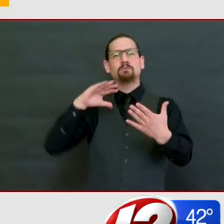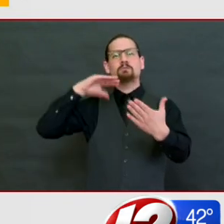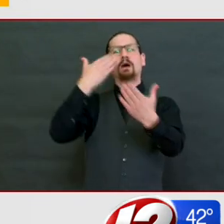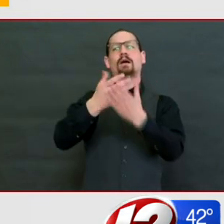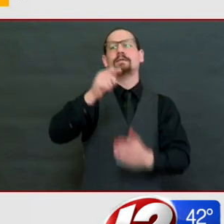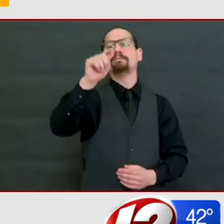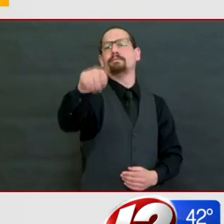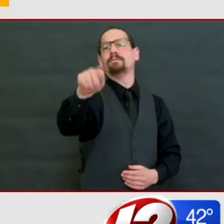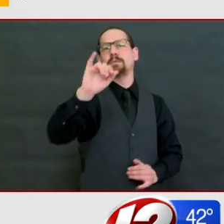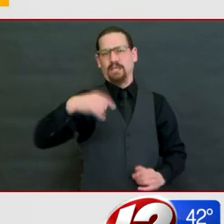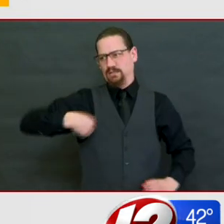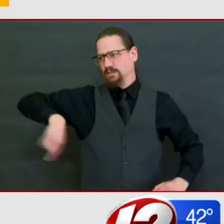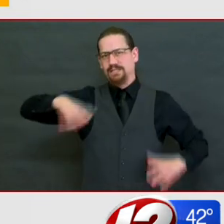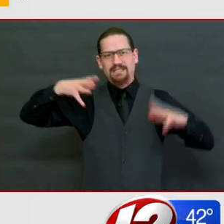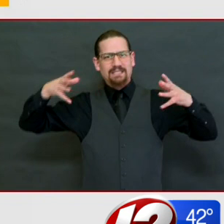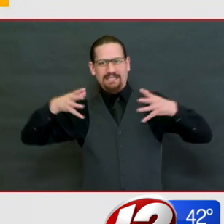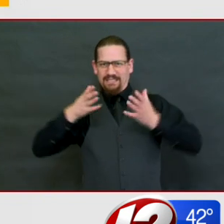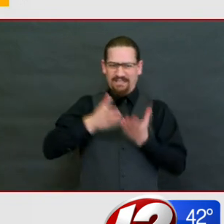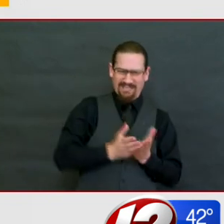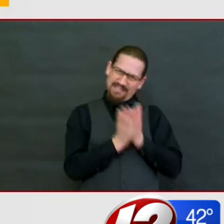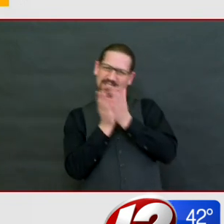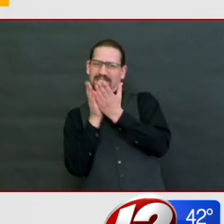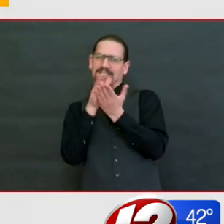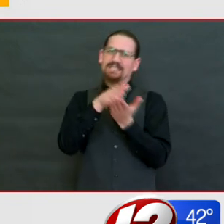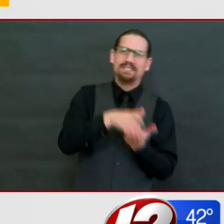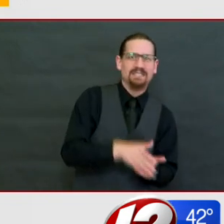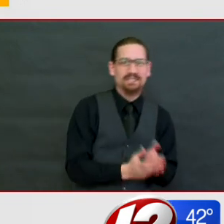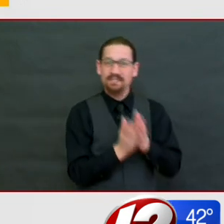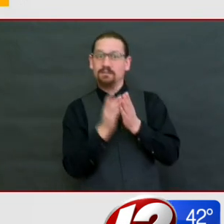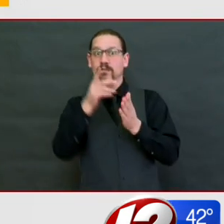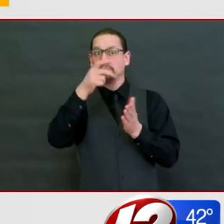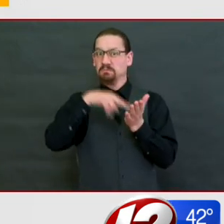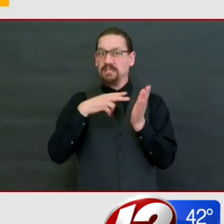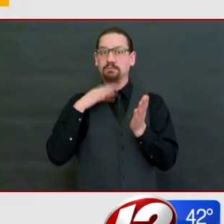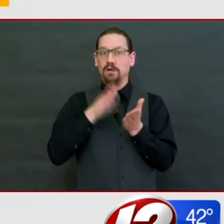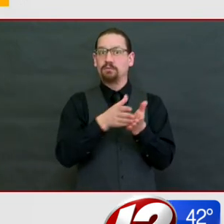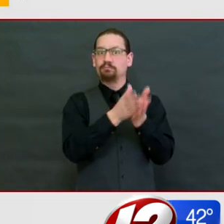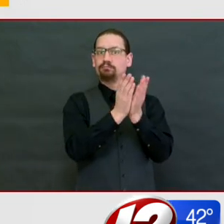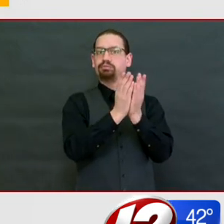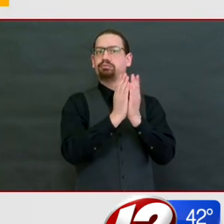we get there, how quickly we get there, and how much stronger and more resilient we are when we get there.